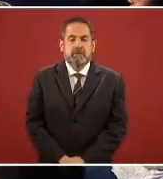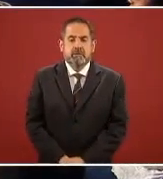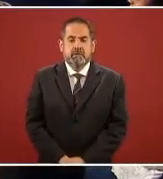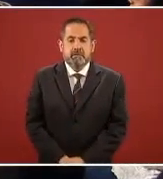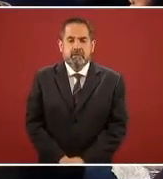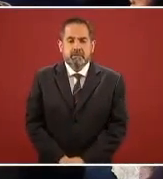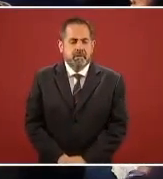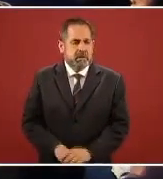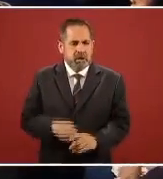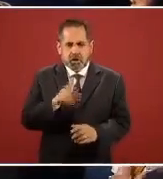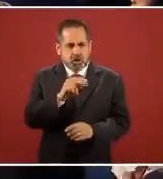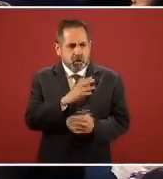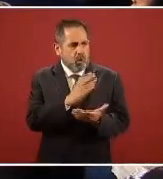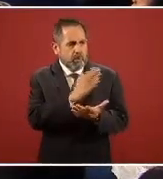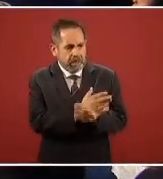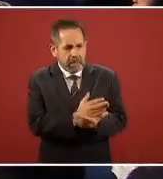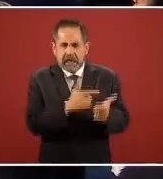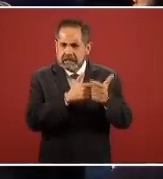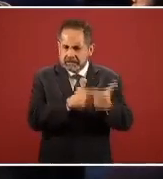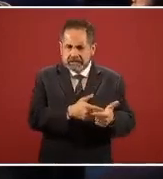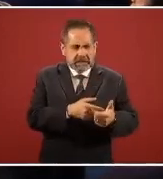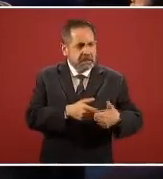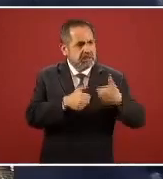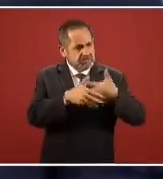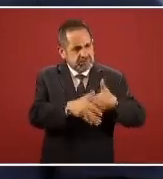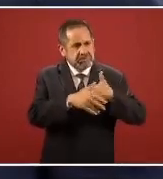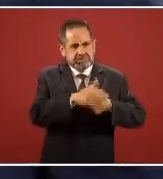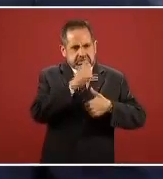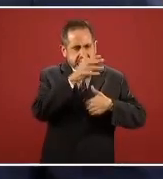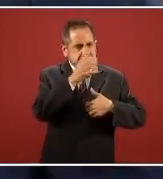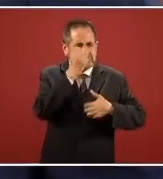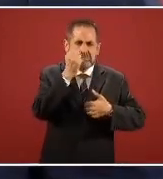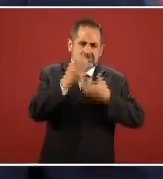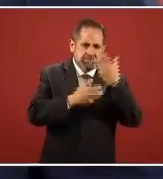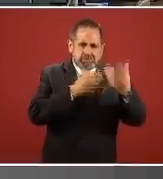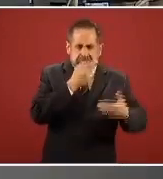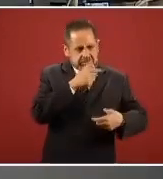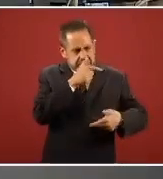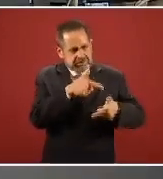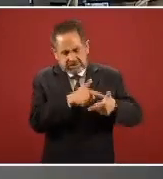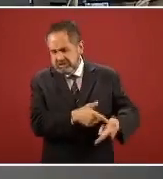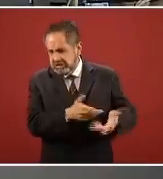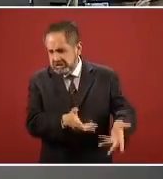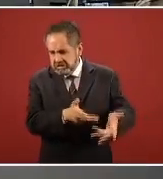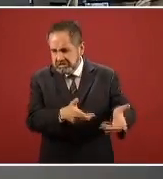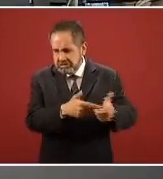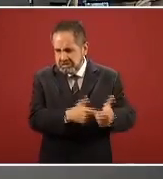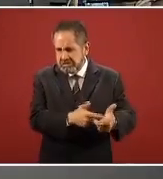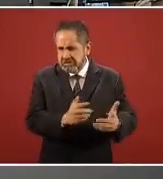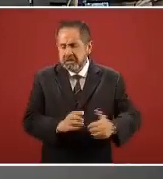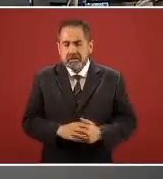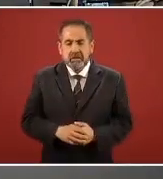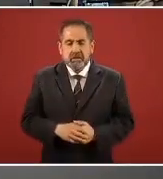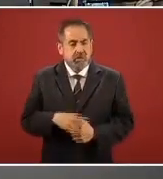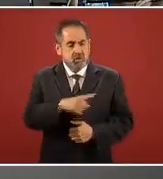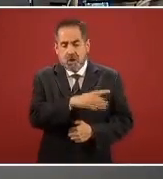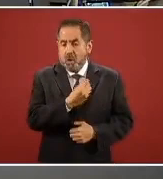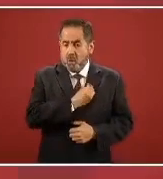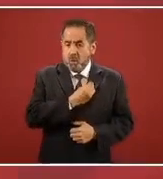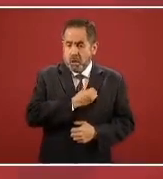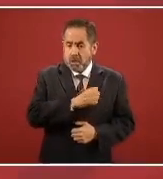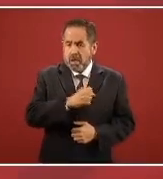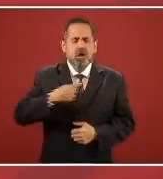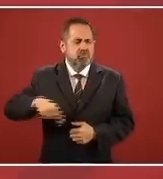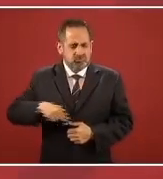Que no la paren. Do not stop your manifestation. Continue manifesting. Y que todo lo que resiste, and that everything